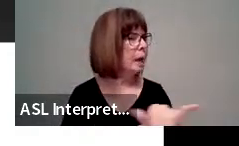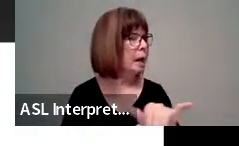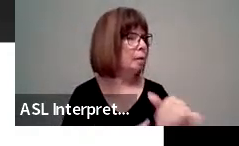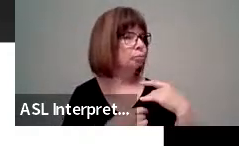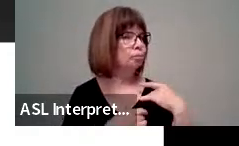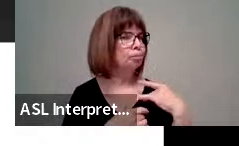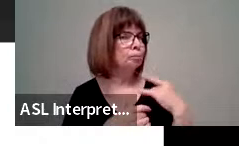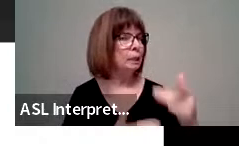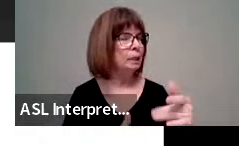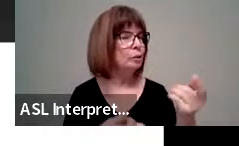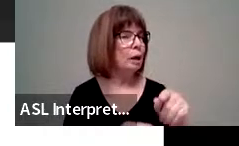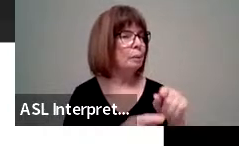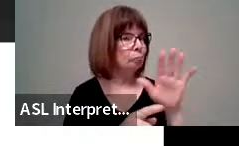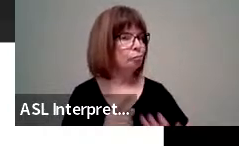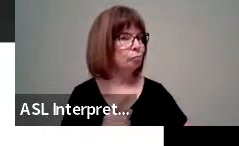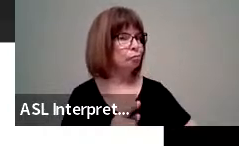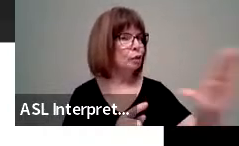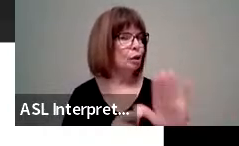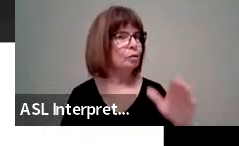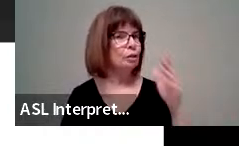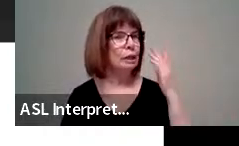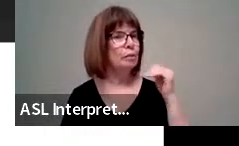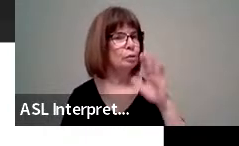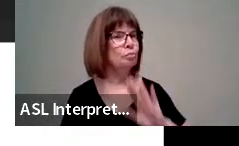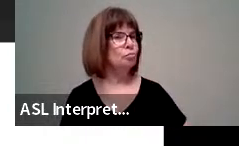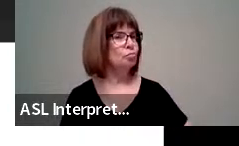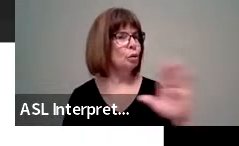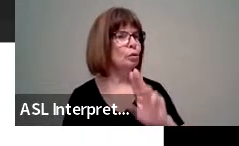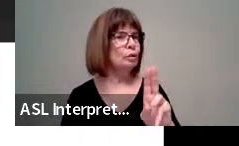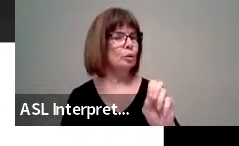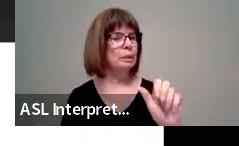the United States. Next slide, please.